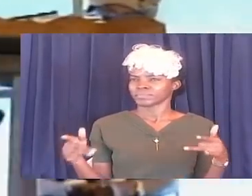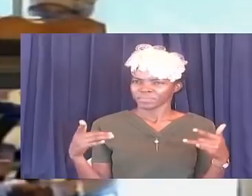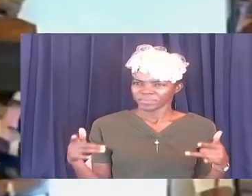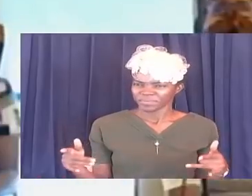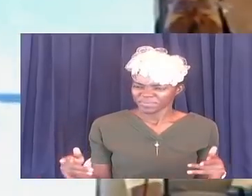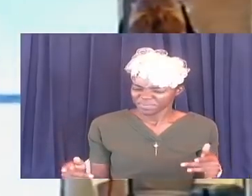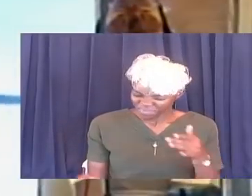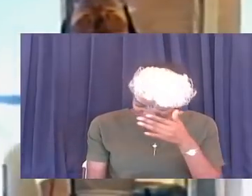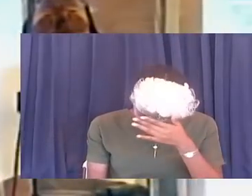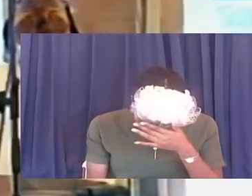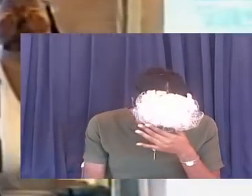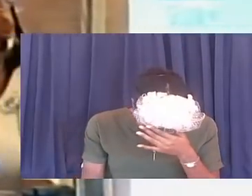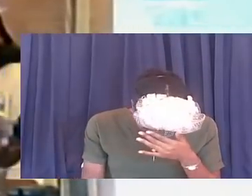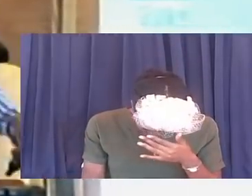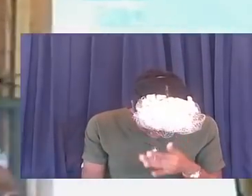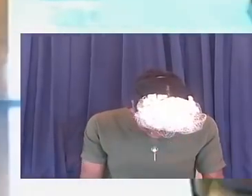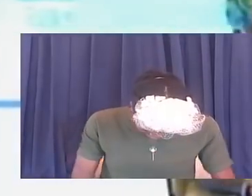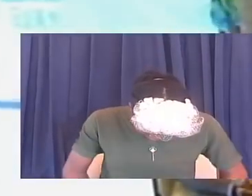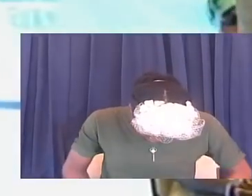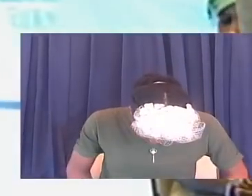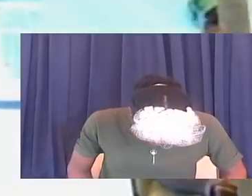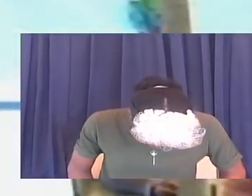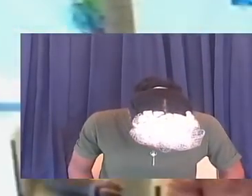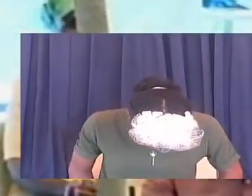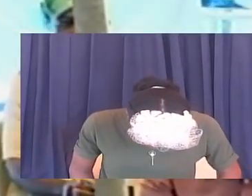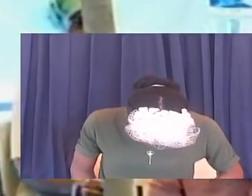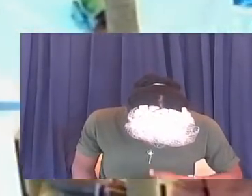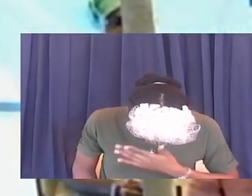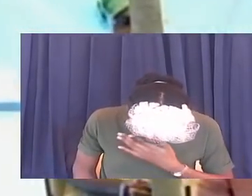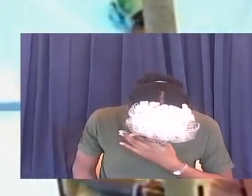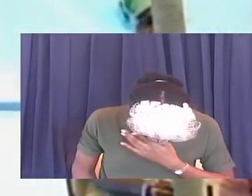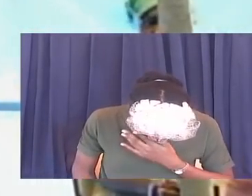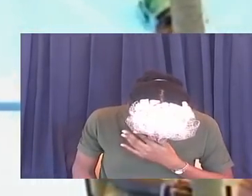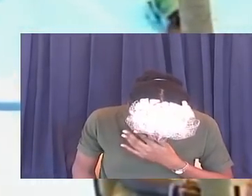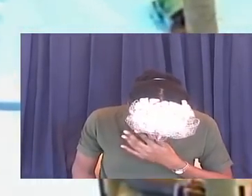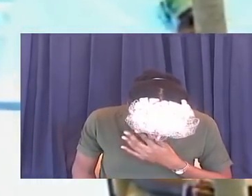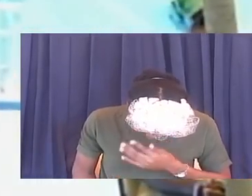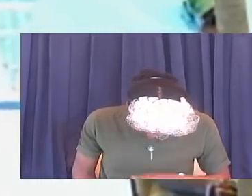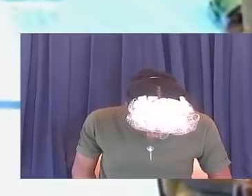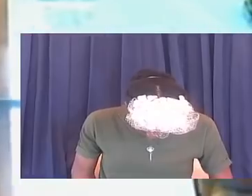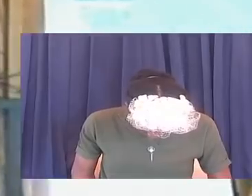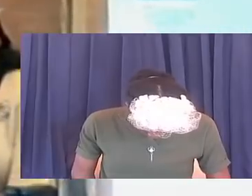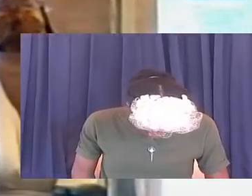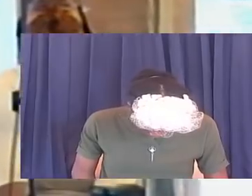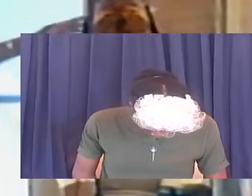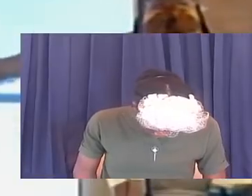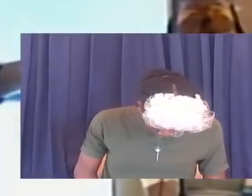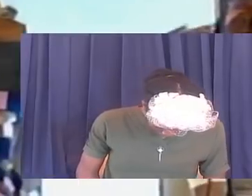Sure, man.